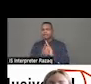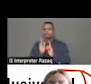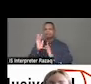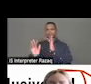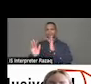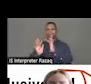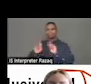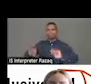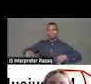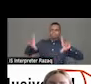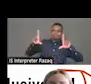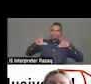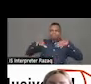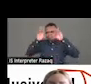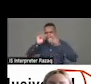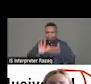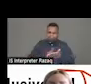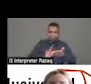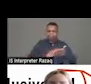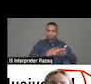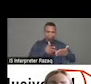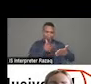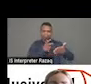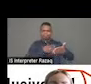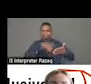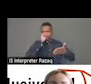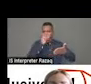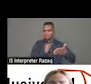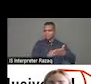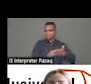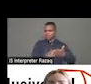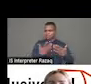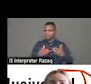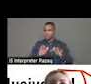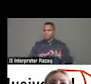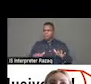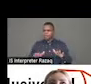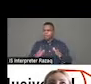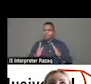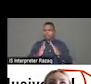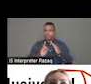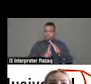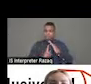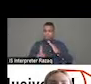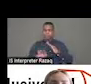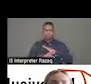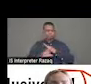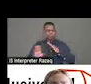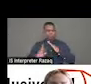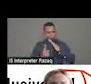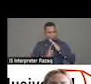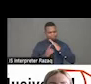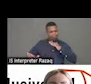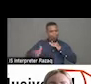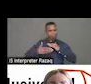biggest, let's say, transmissioners for the virus. So it was a quite